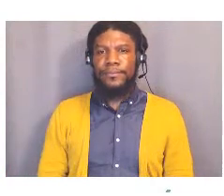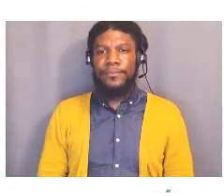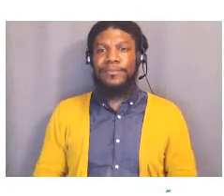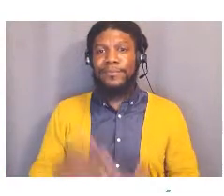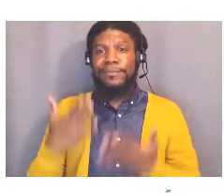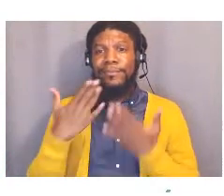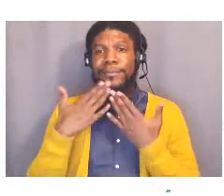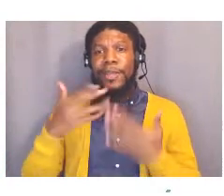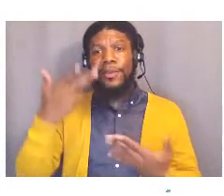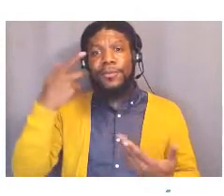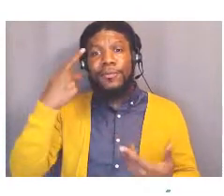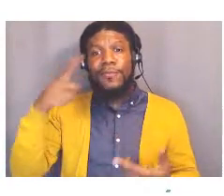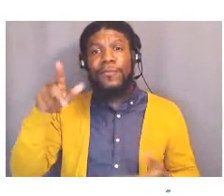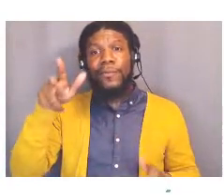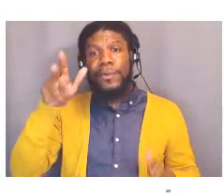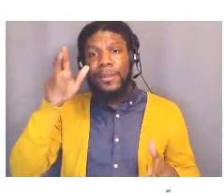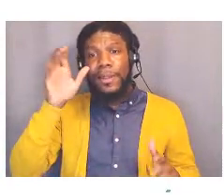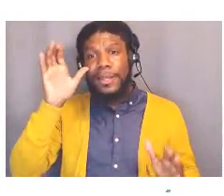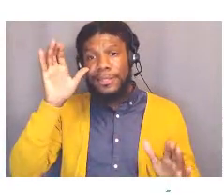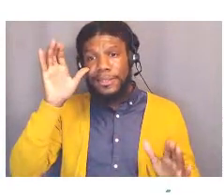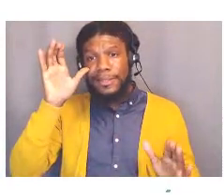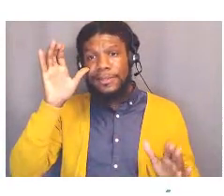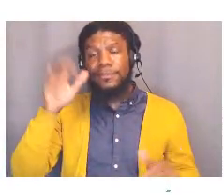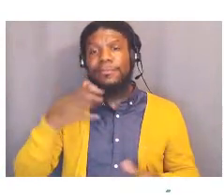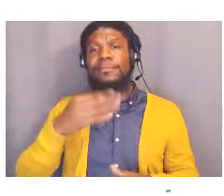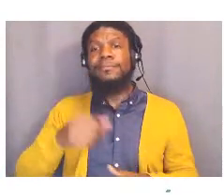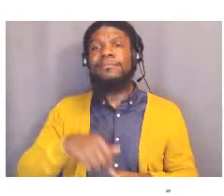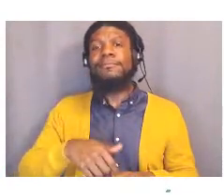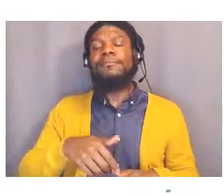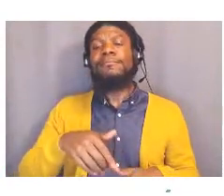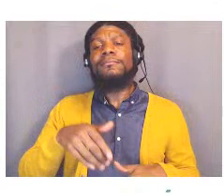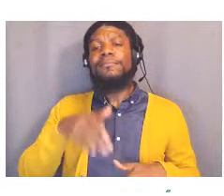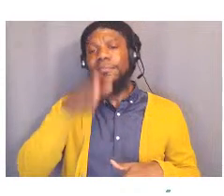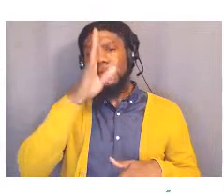Thank you for listening, and may God bless.